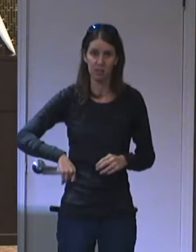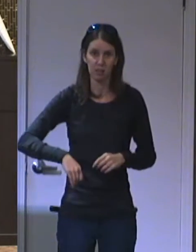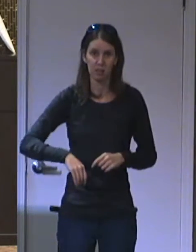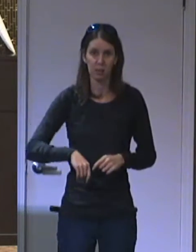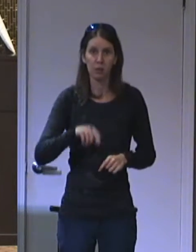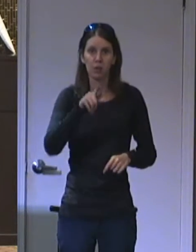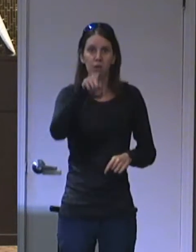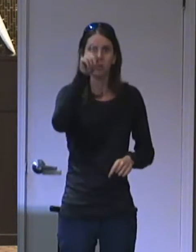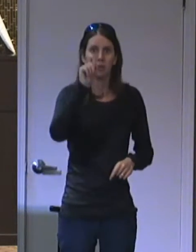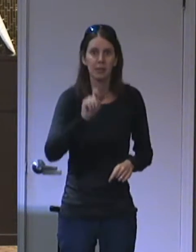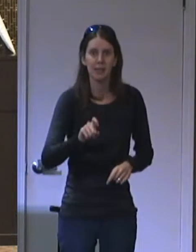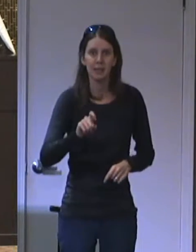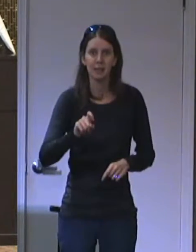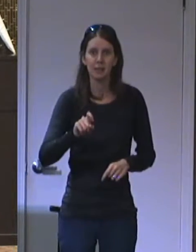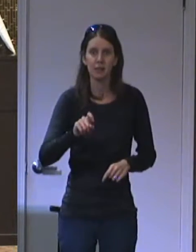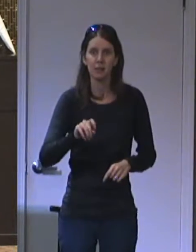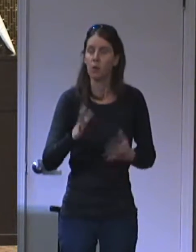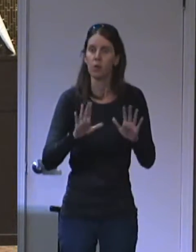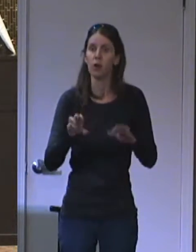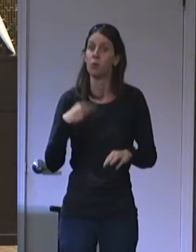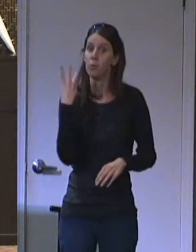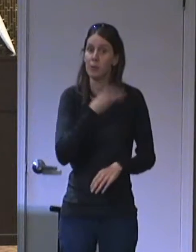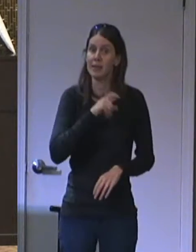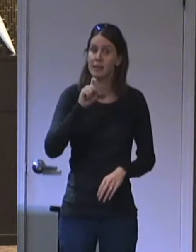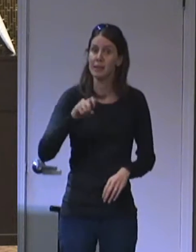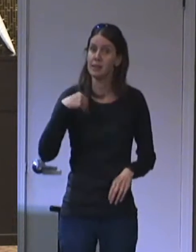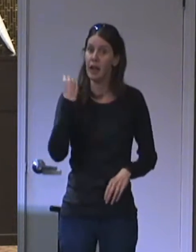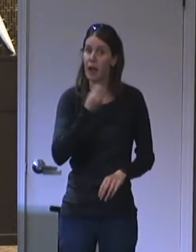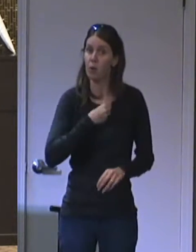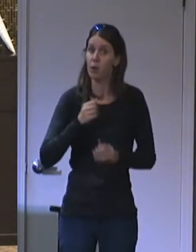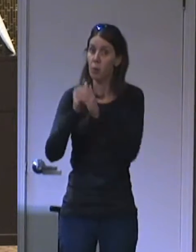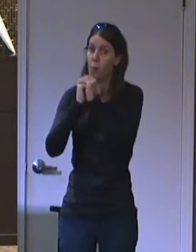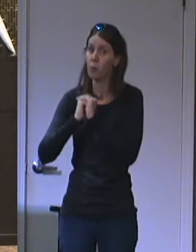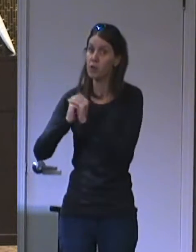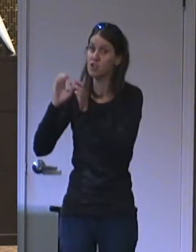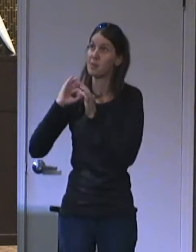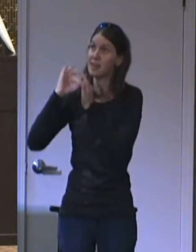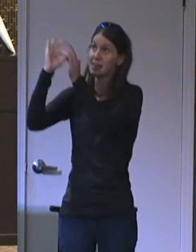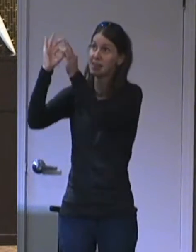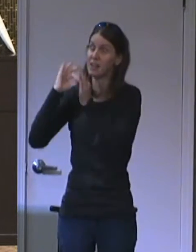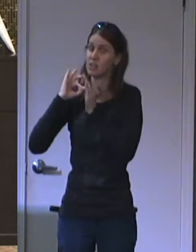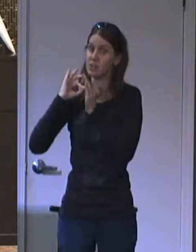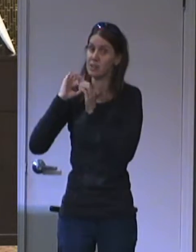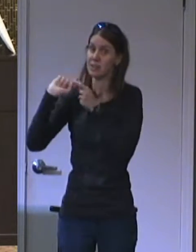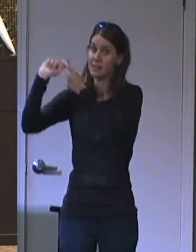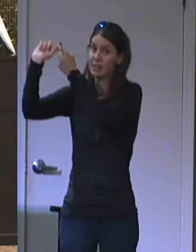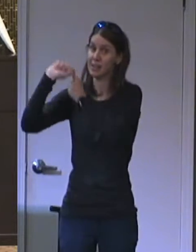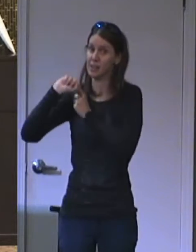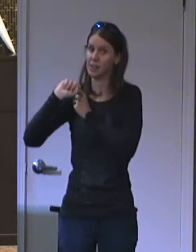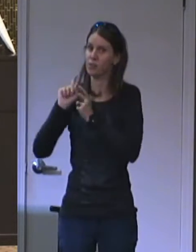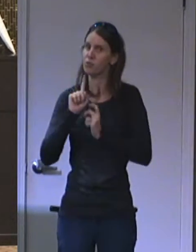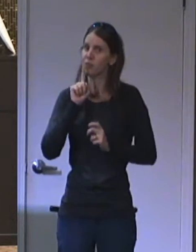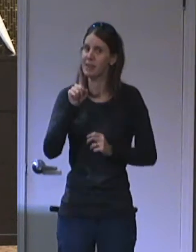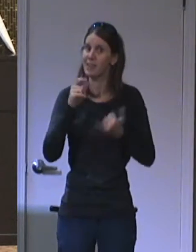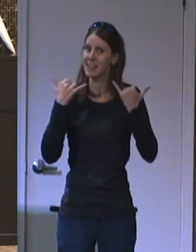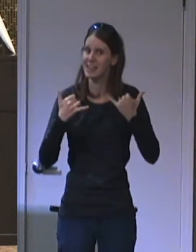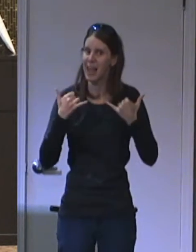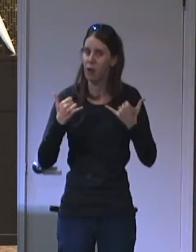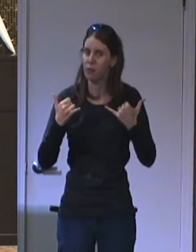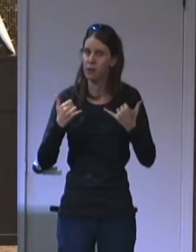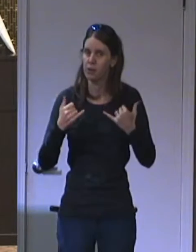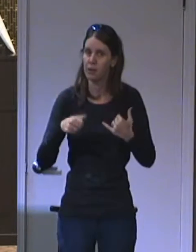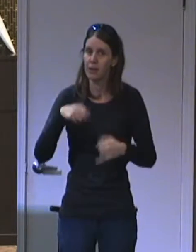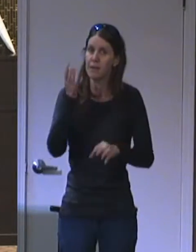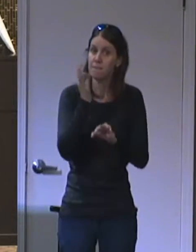We need to make our worship and our connection to Him real. And that's faith in the salvation,